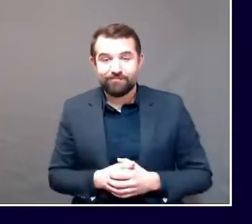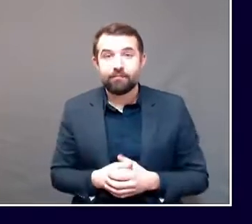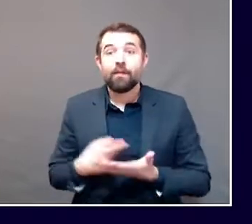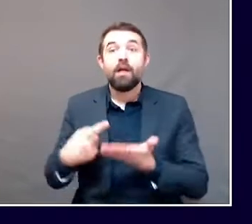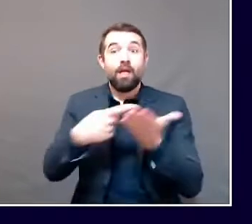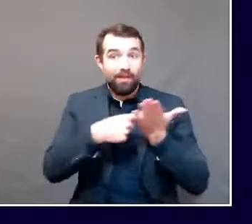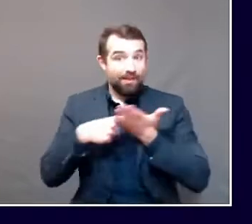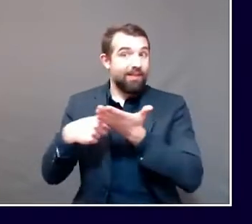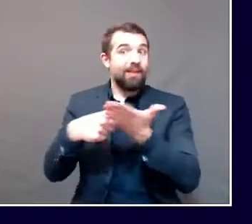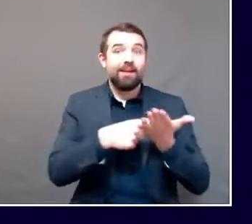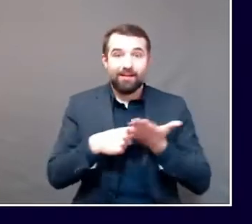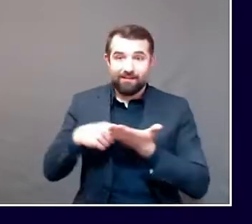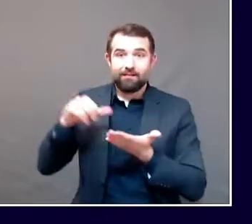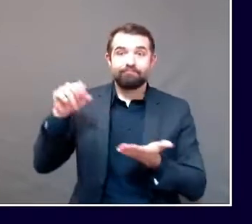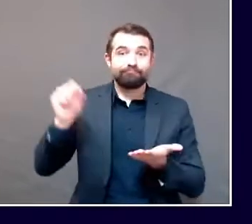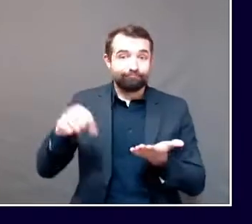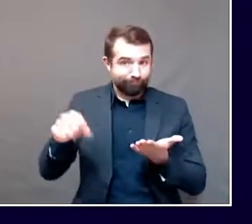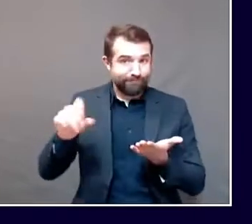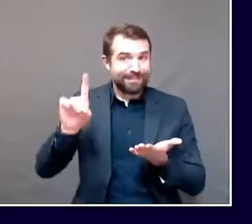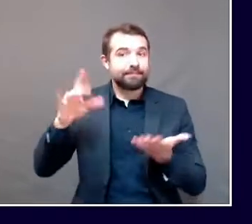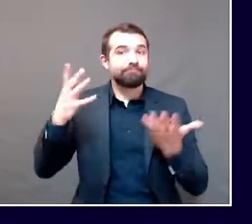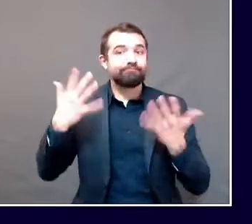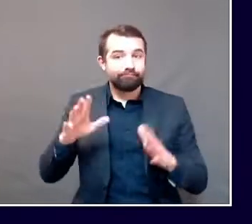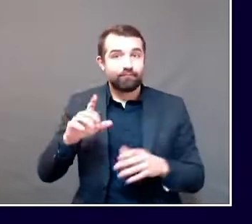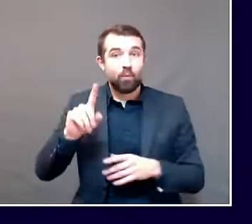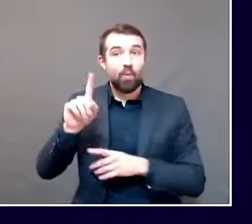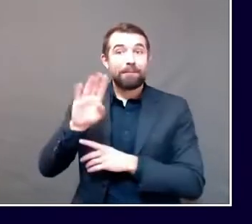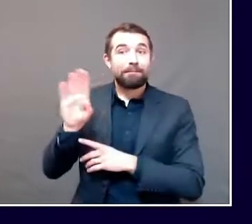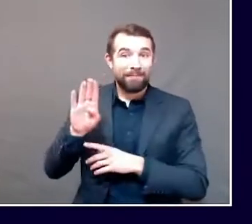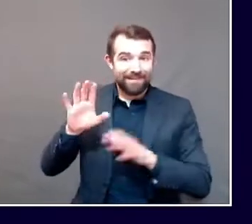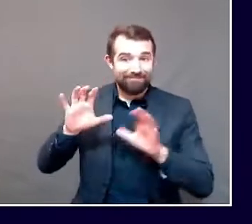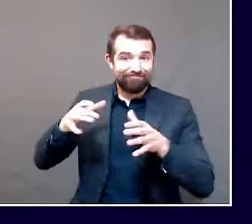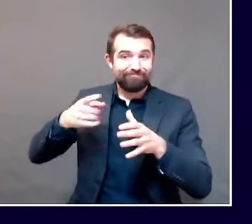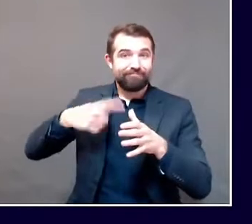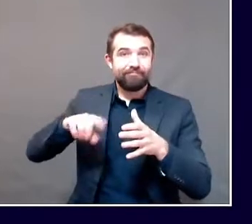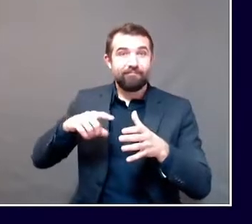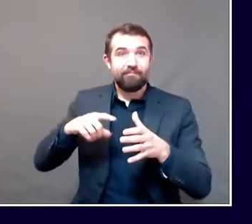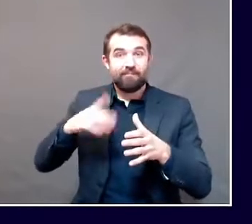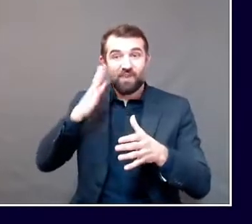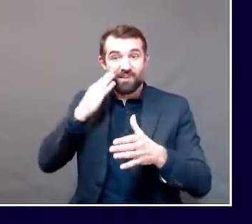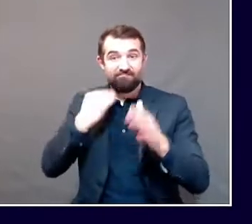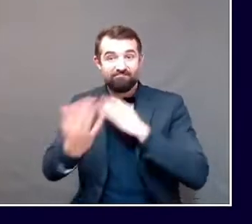around whether within 1B, which by the by is about